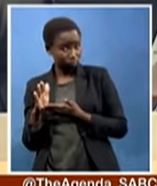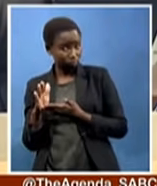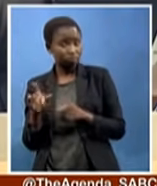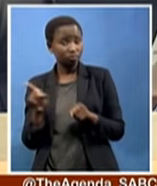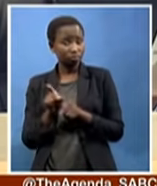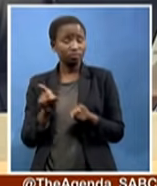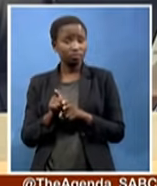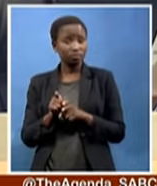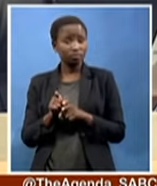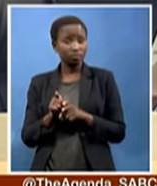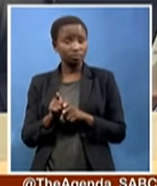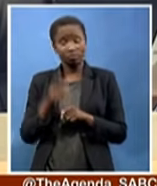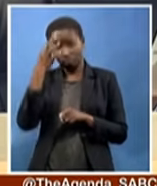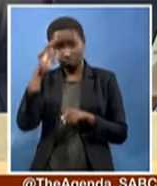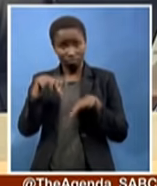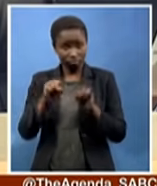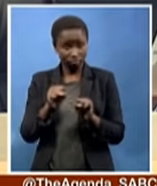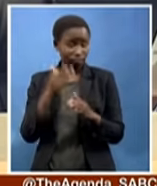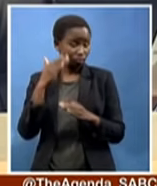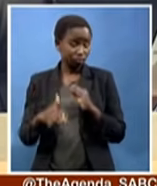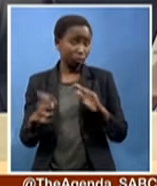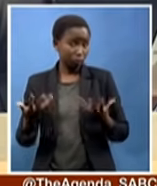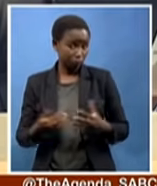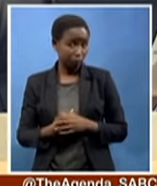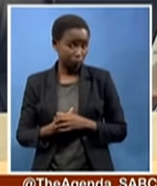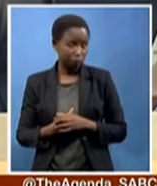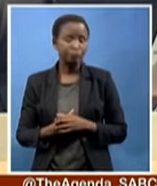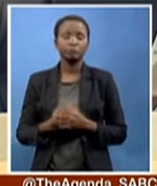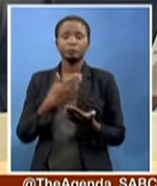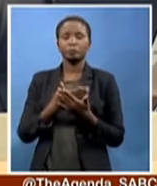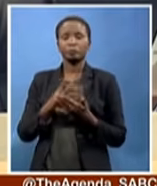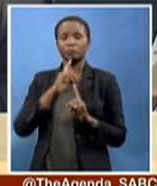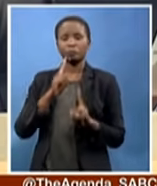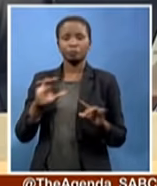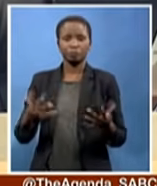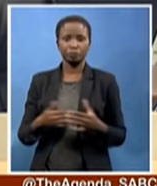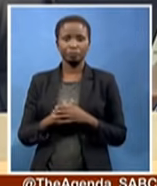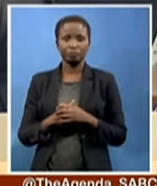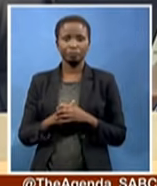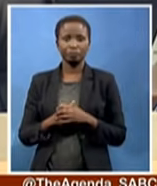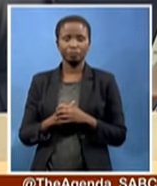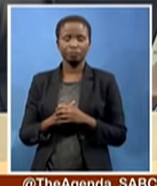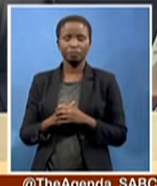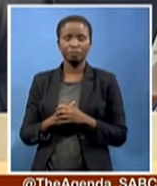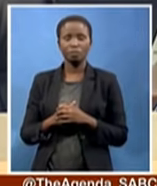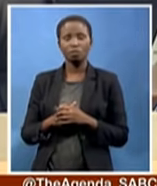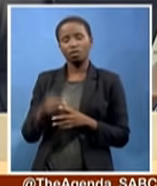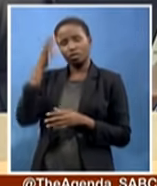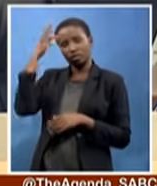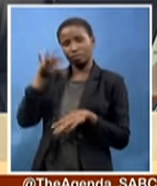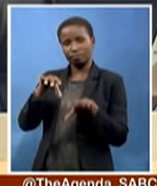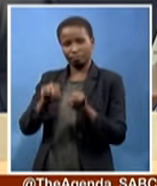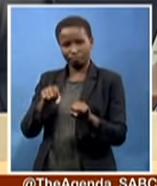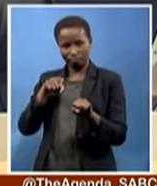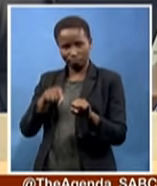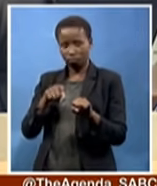question, we must acknowledge that the issue of state capture was a matter of great political contestation